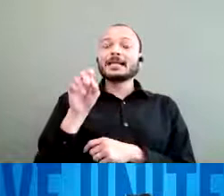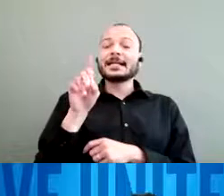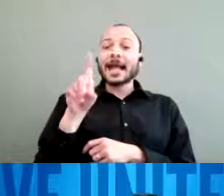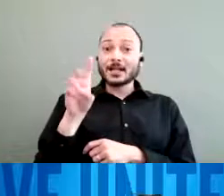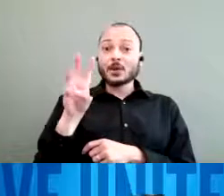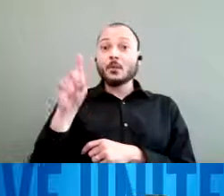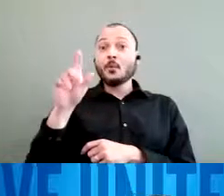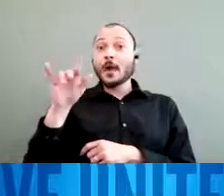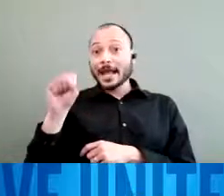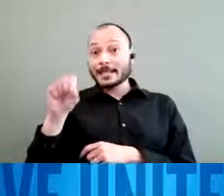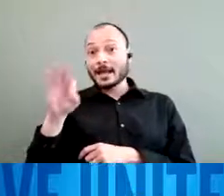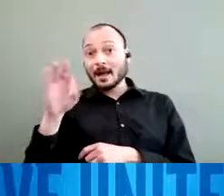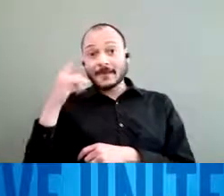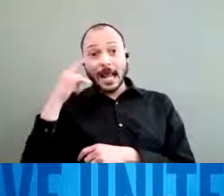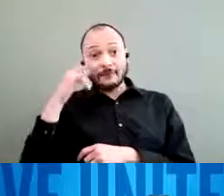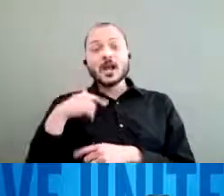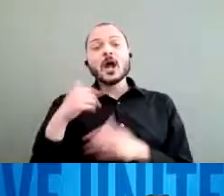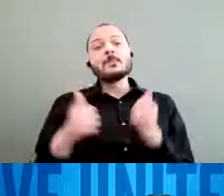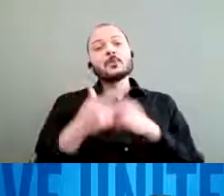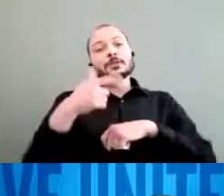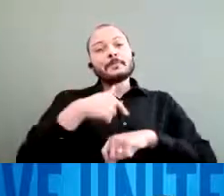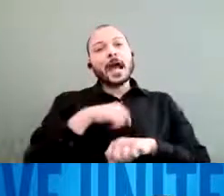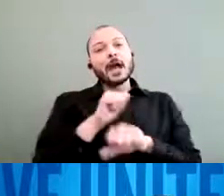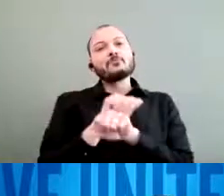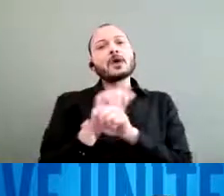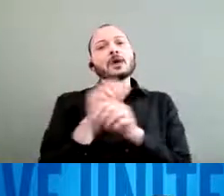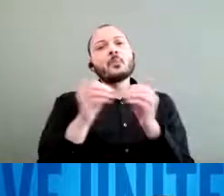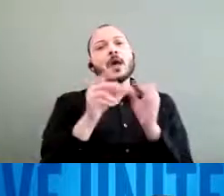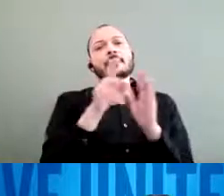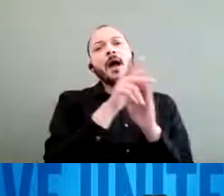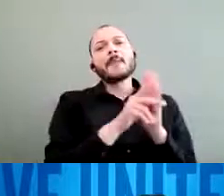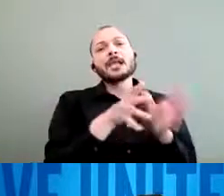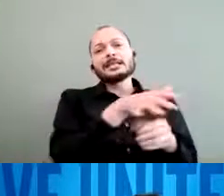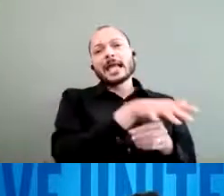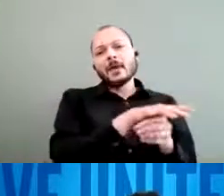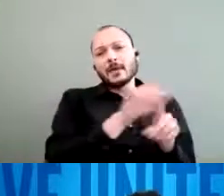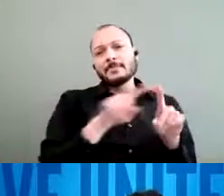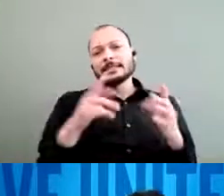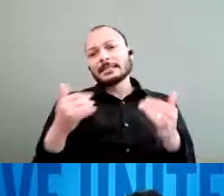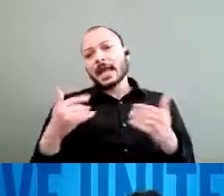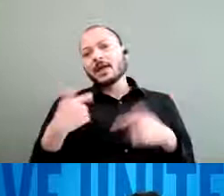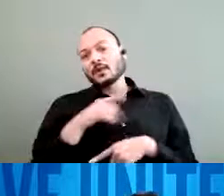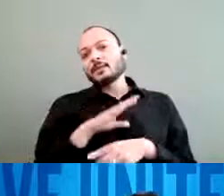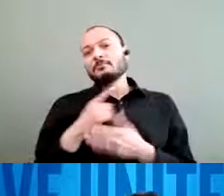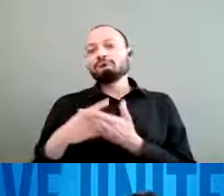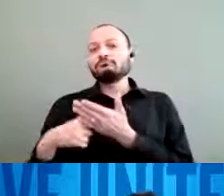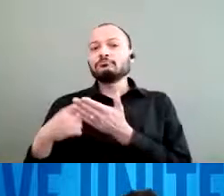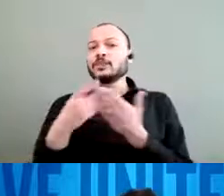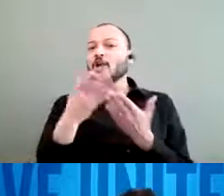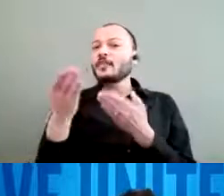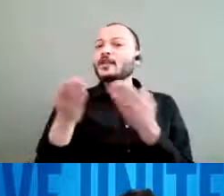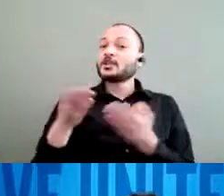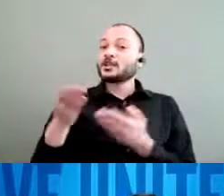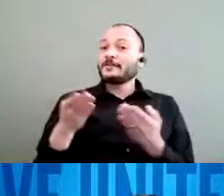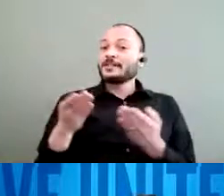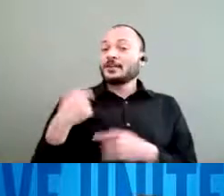Typically, I work more in the policy arena, but today we're going to be jumping into the services that we provide